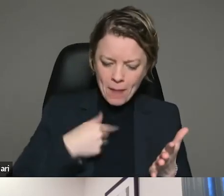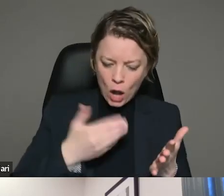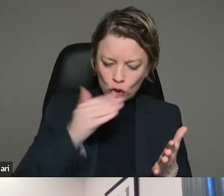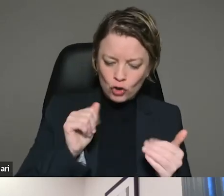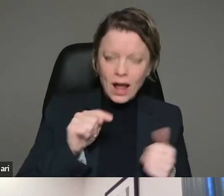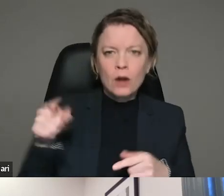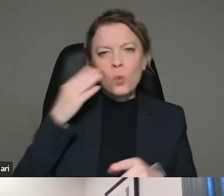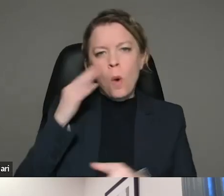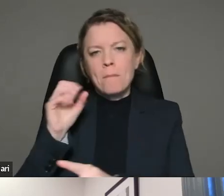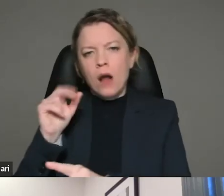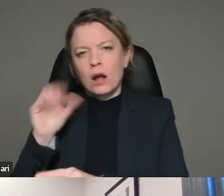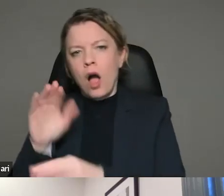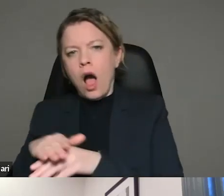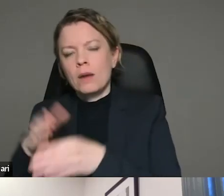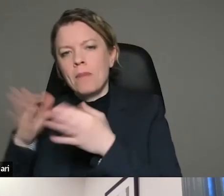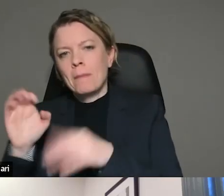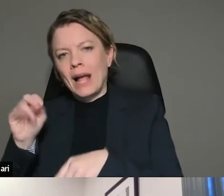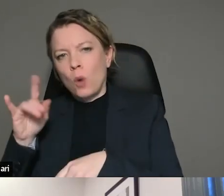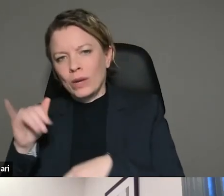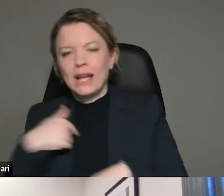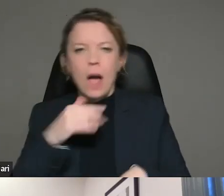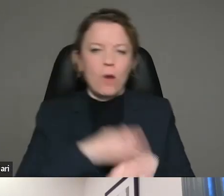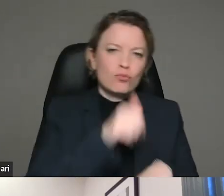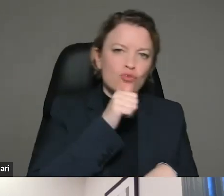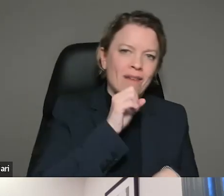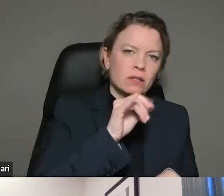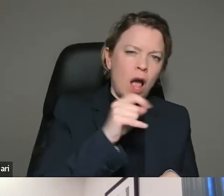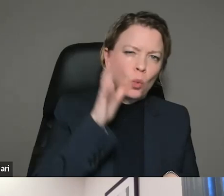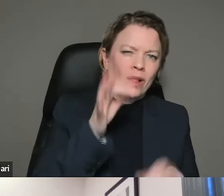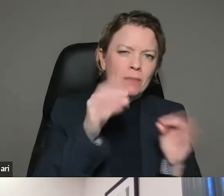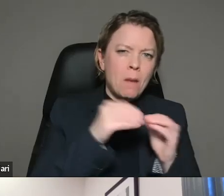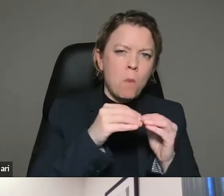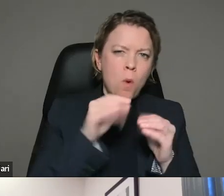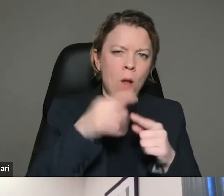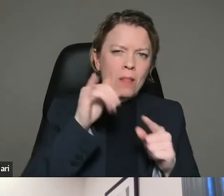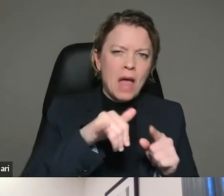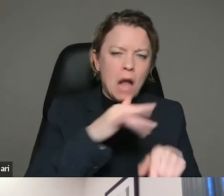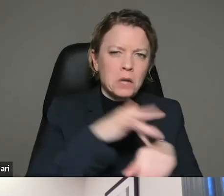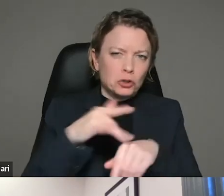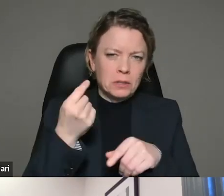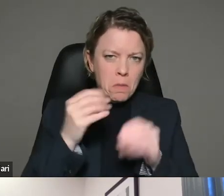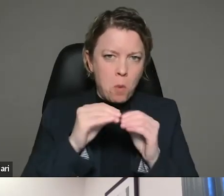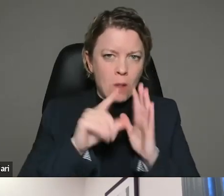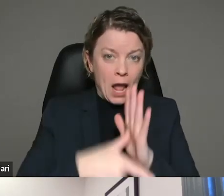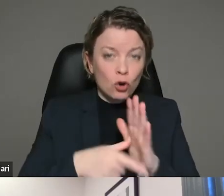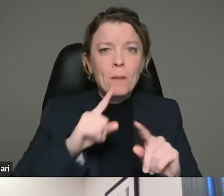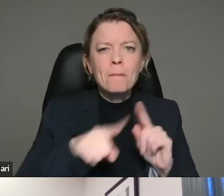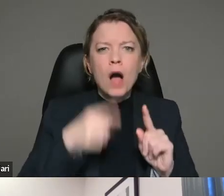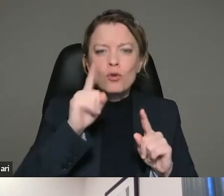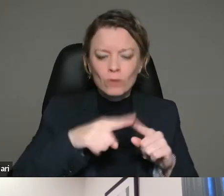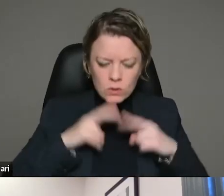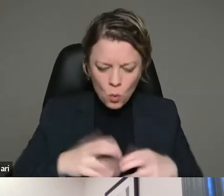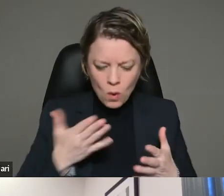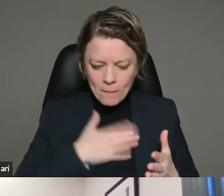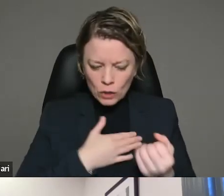equity side. I'm on the private equity side. We'll touch on that in a little bit. But constantly being able to question, what are your strengths? What